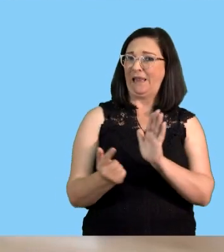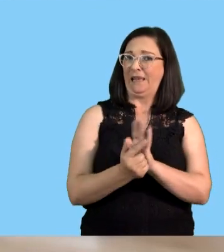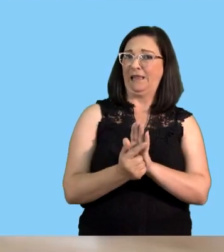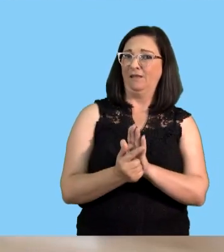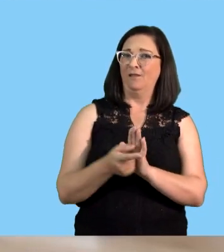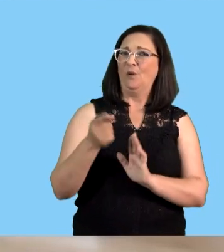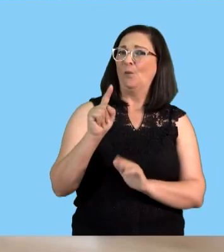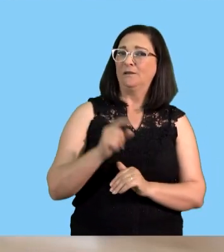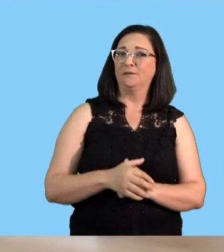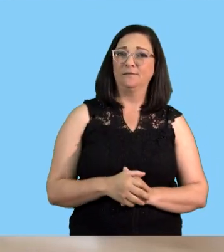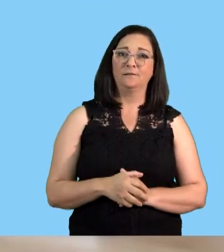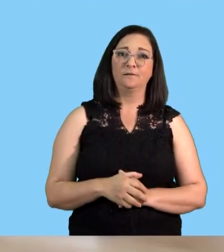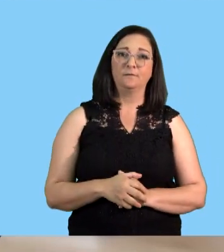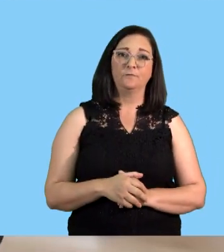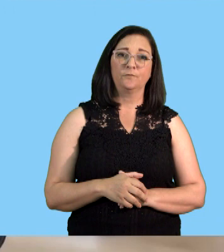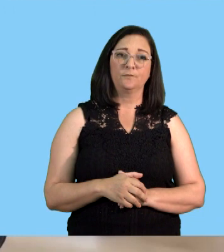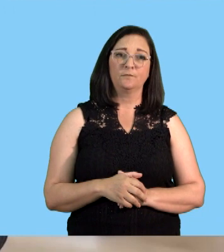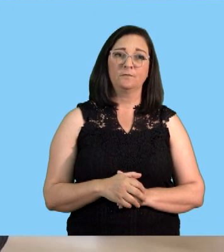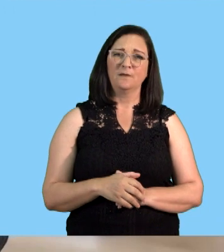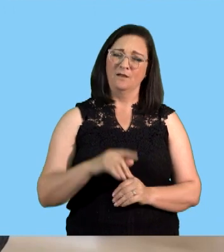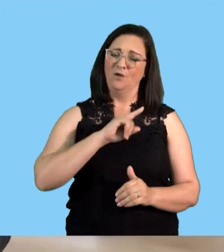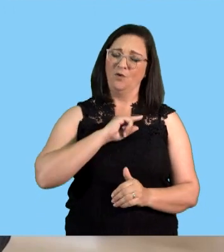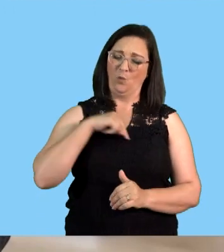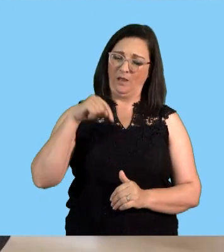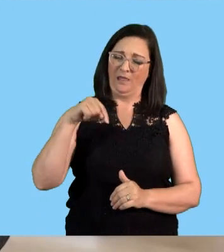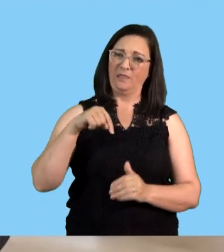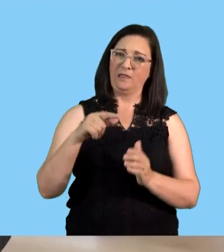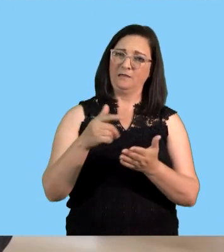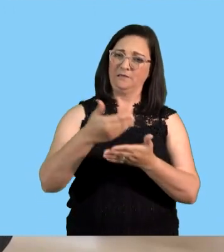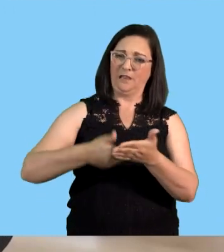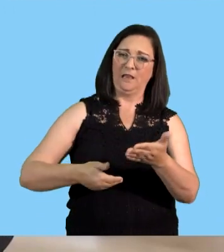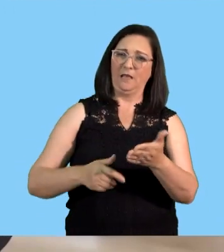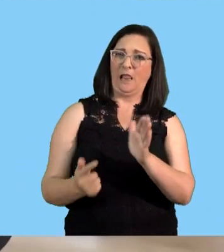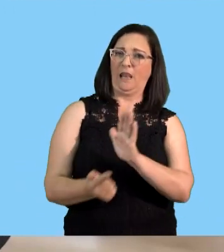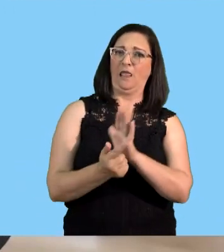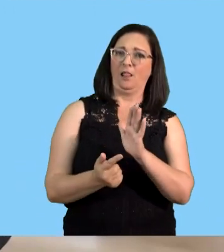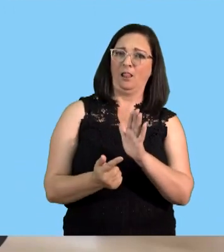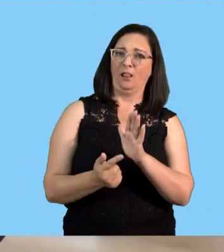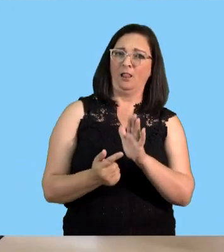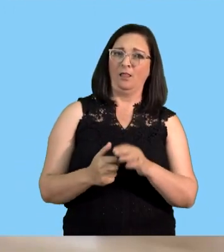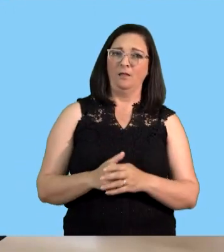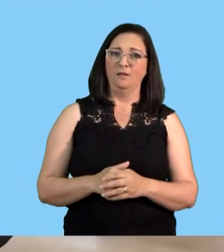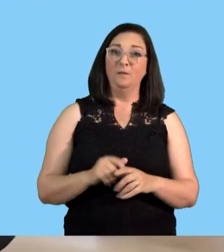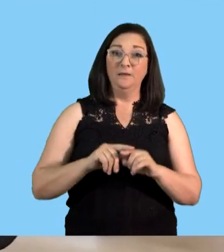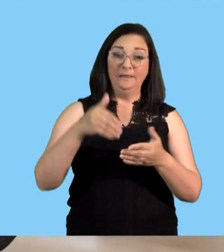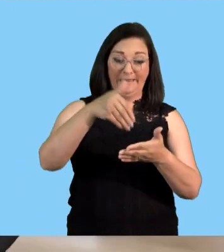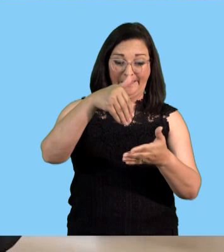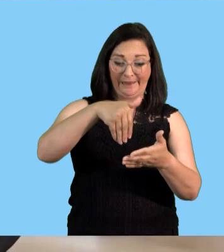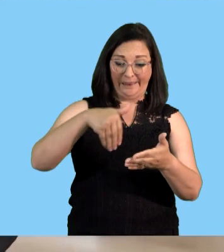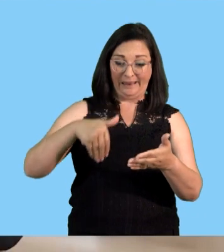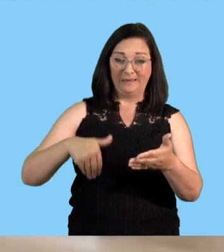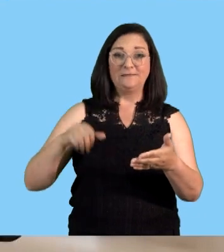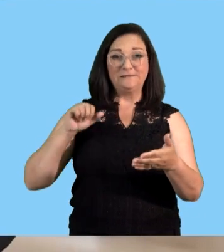legal? So that's what we're going to speak about now, the legal requirements. What makes a contract to be legal? Over and above the aspects that